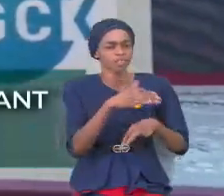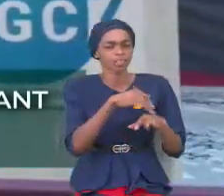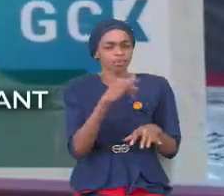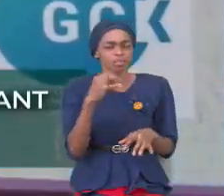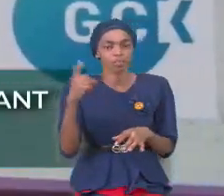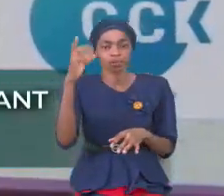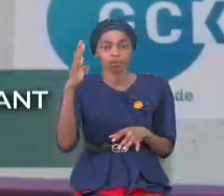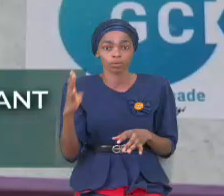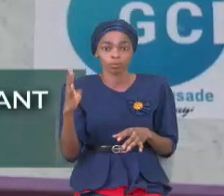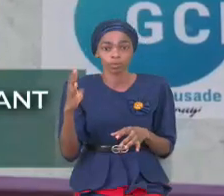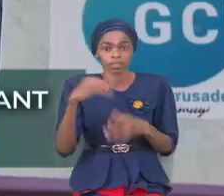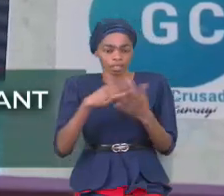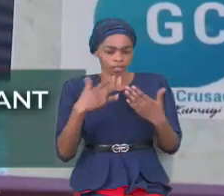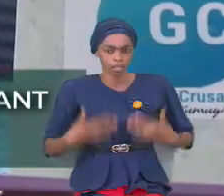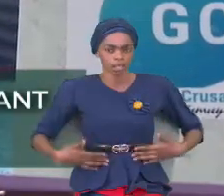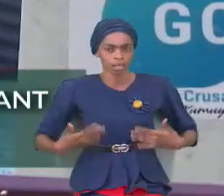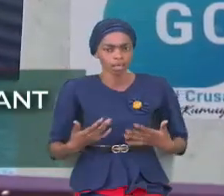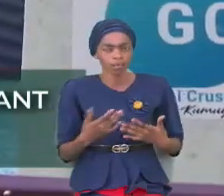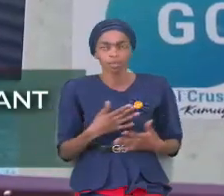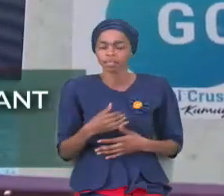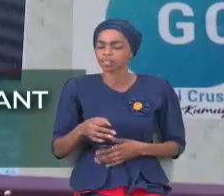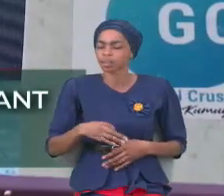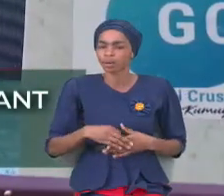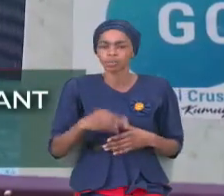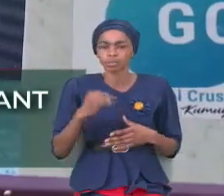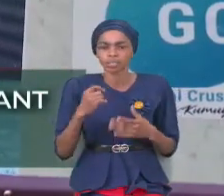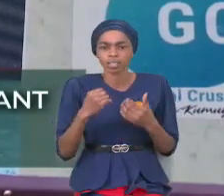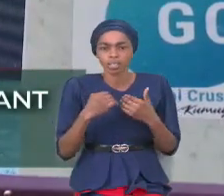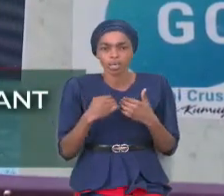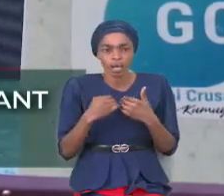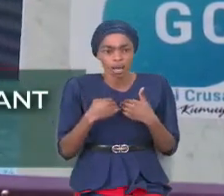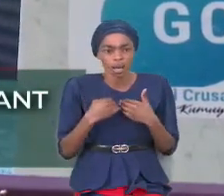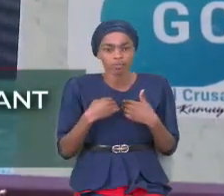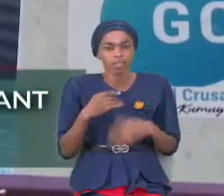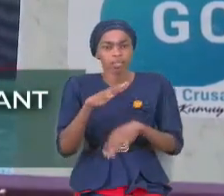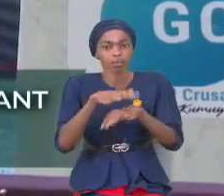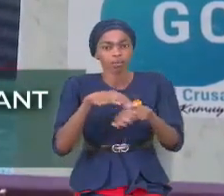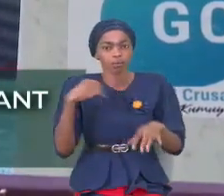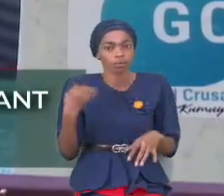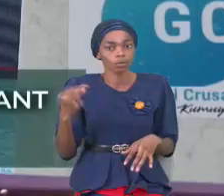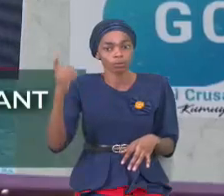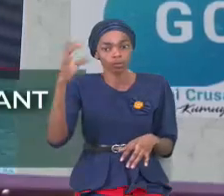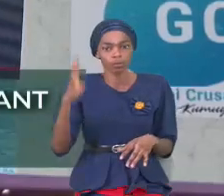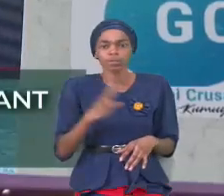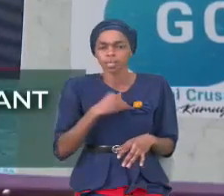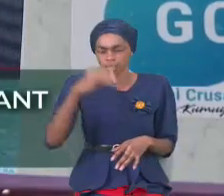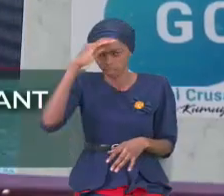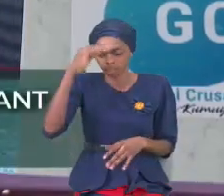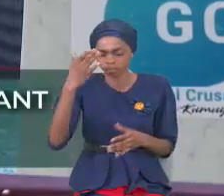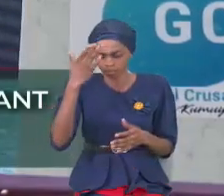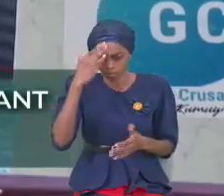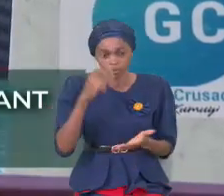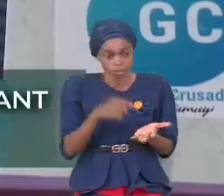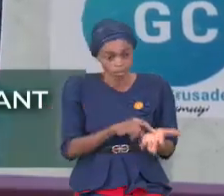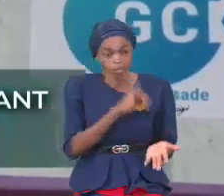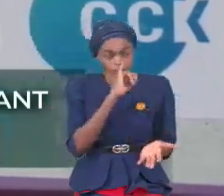sounding straight and sounding loud and unmistakable call of God. And he knew this is the